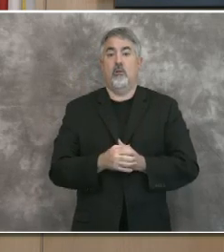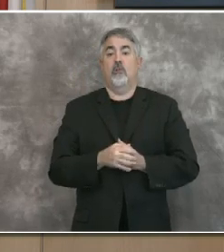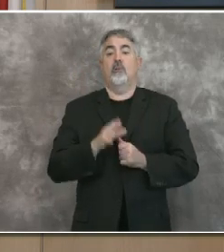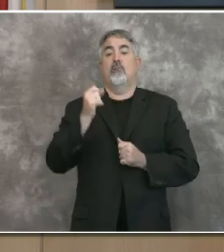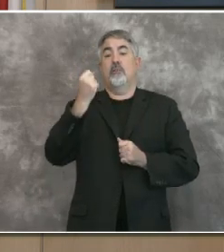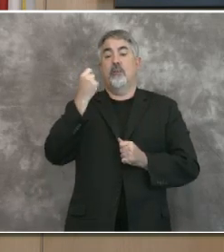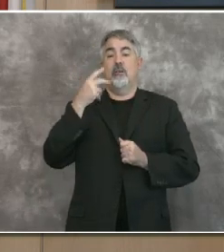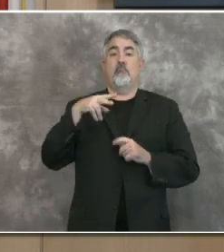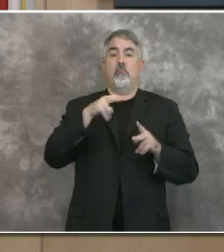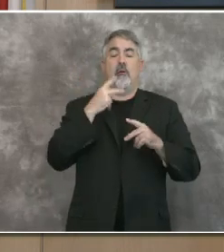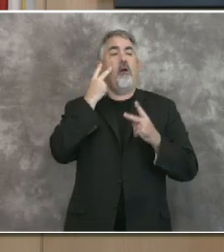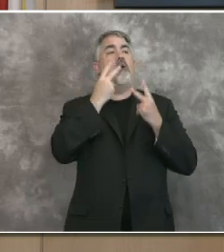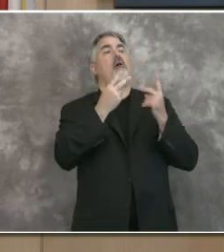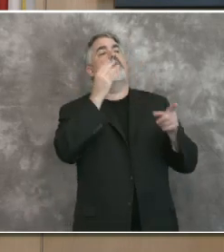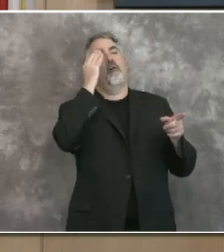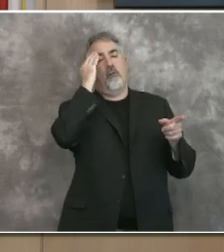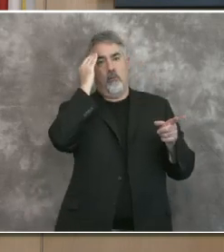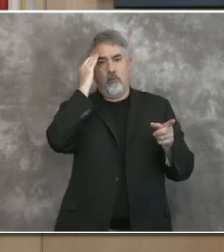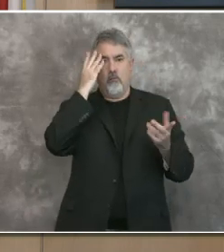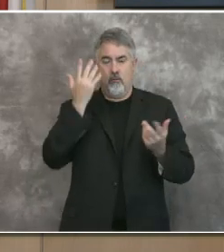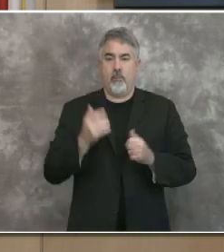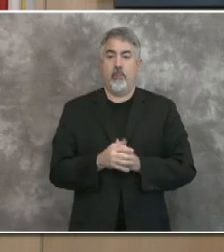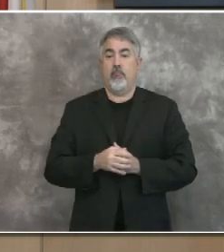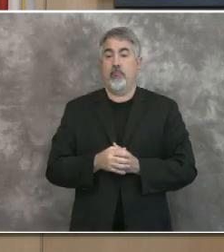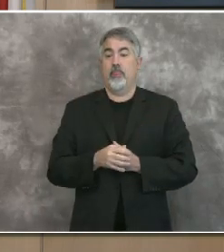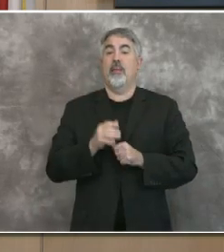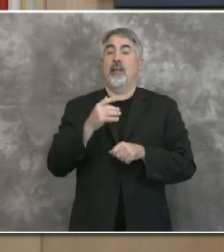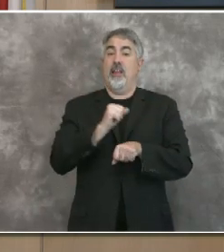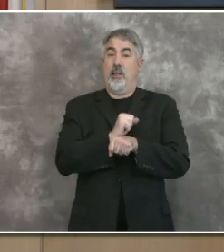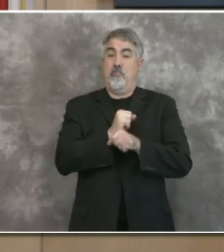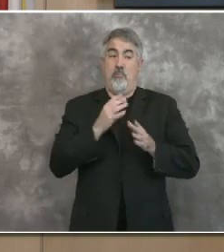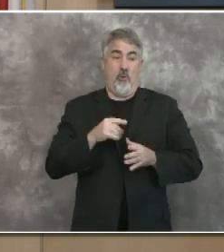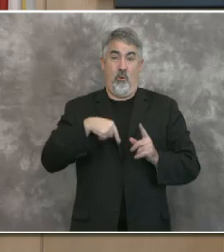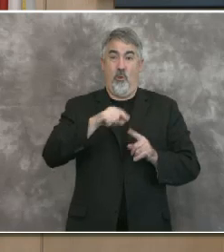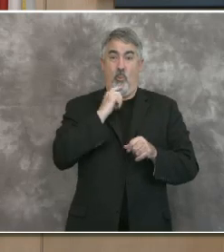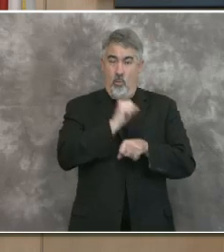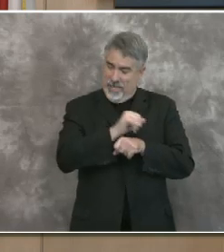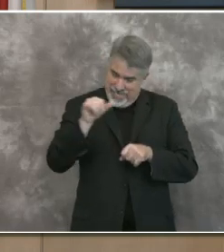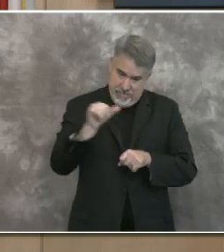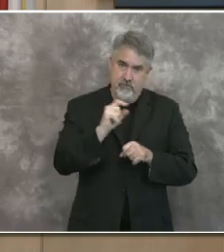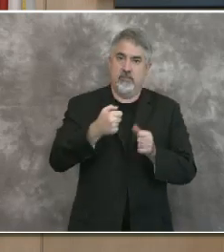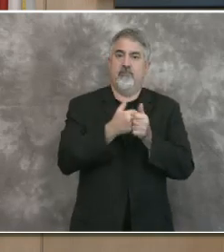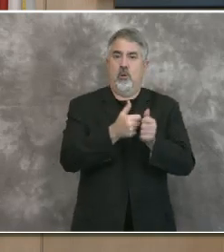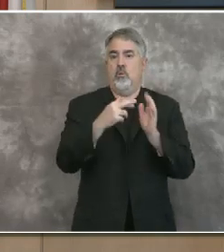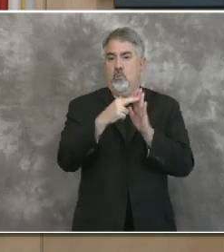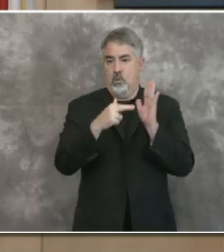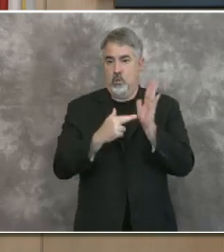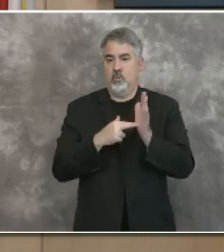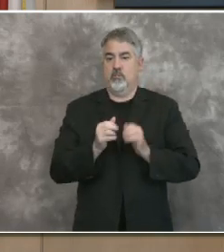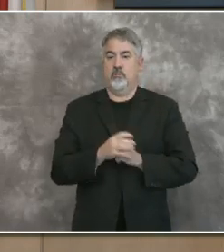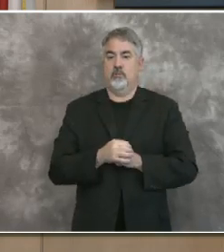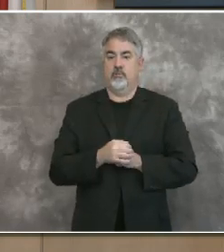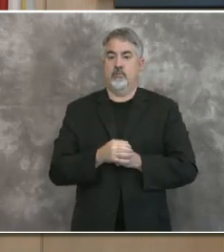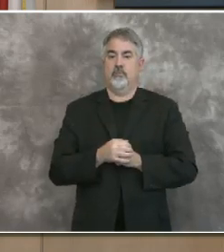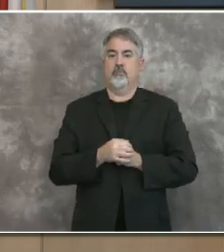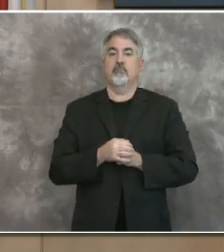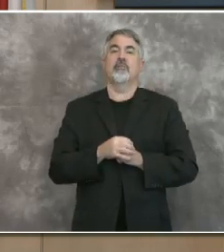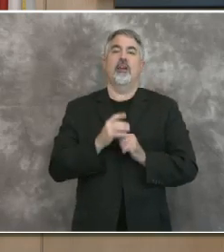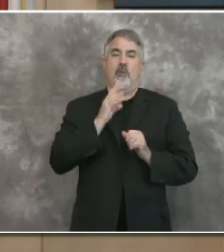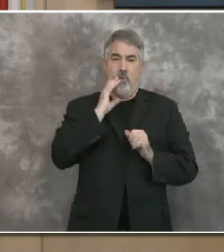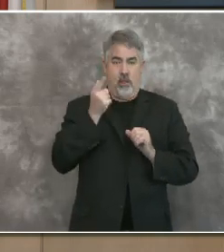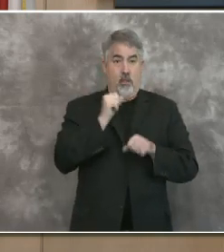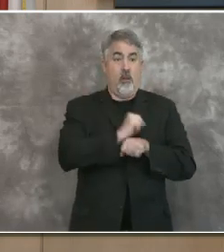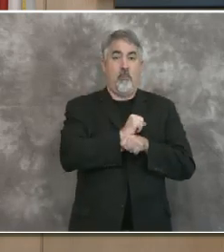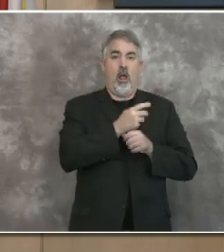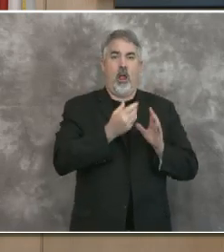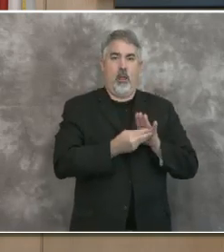employees. A copy of the safe reopening plan must also be provided to all employees performing work at that